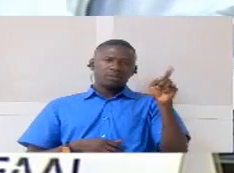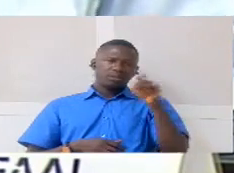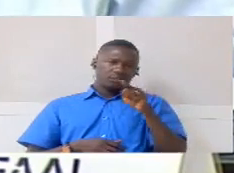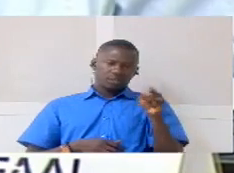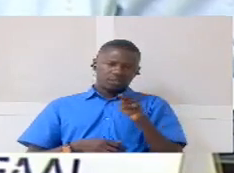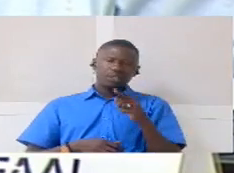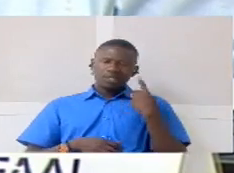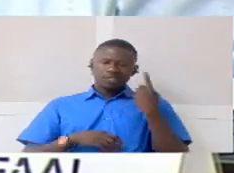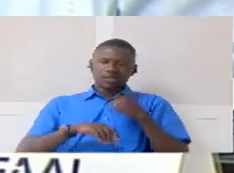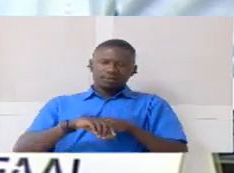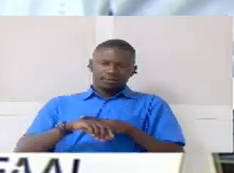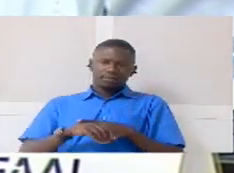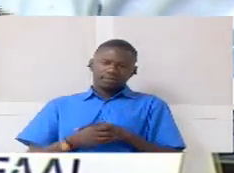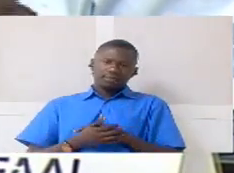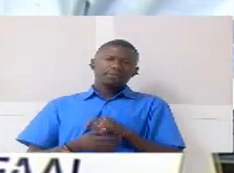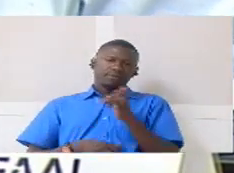this